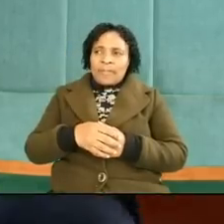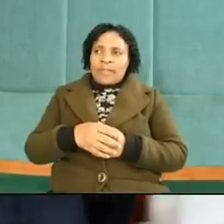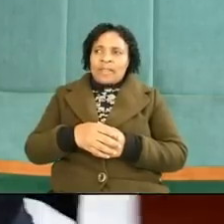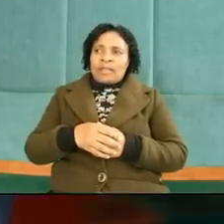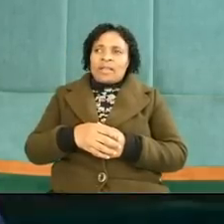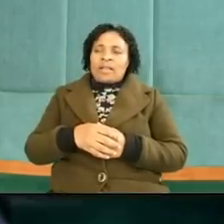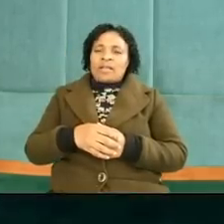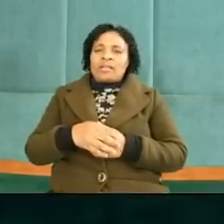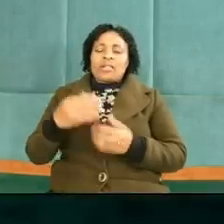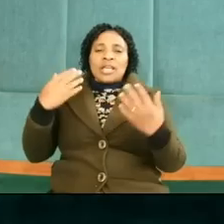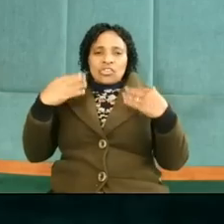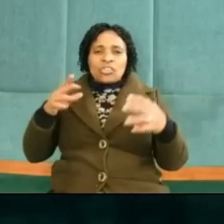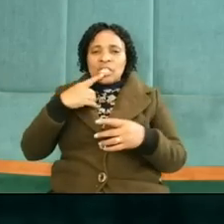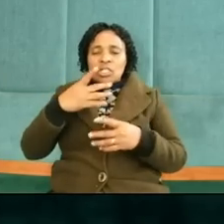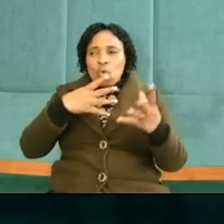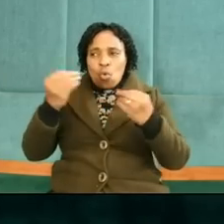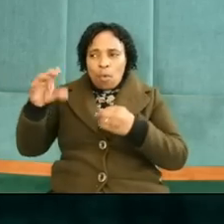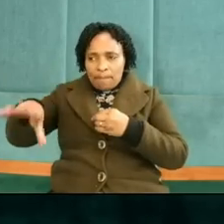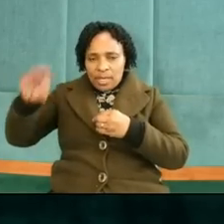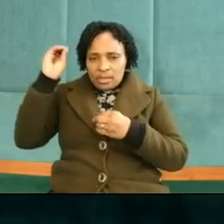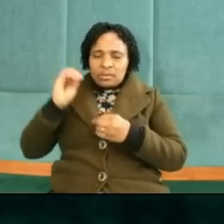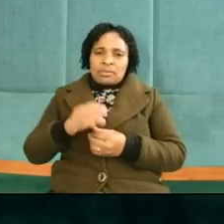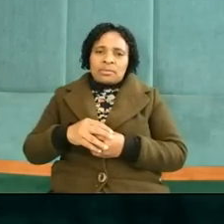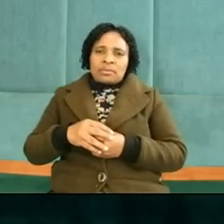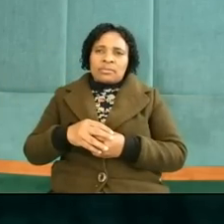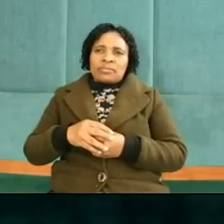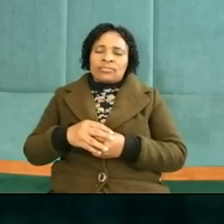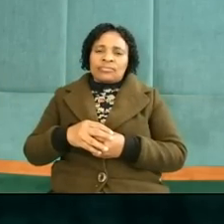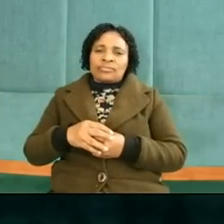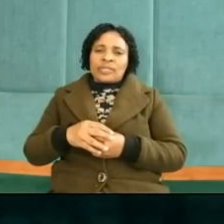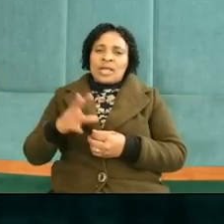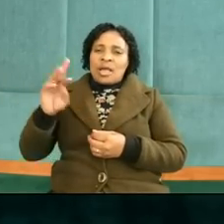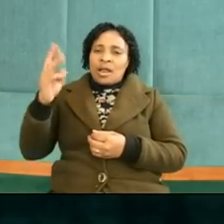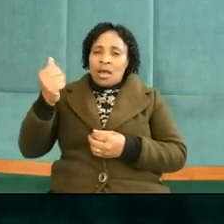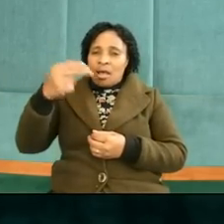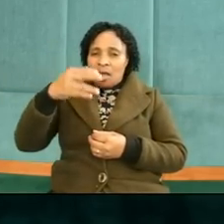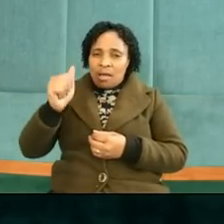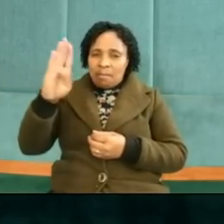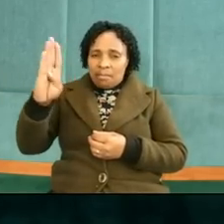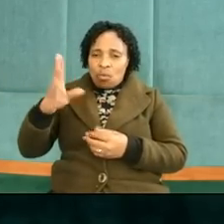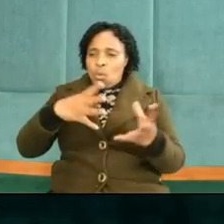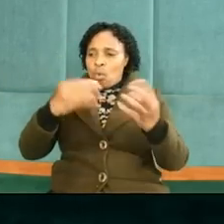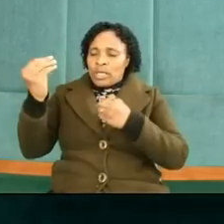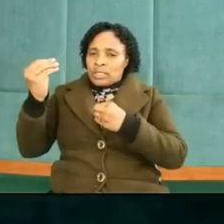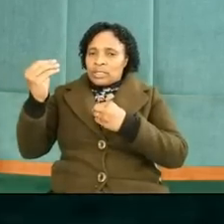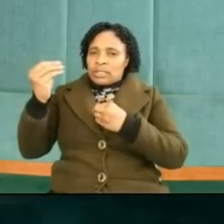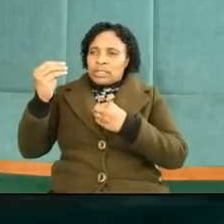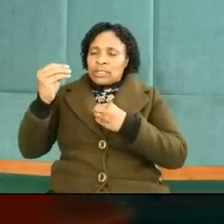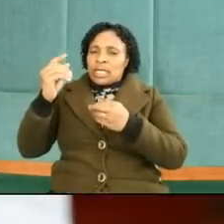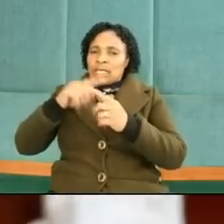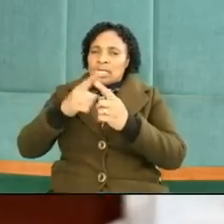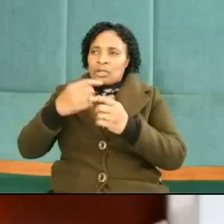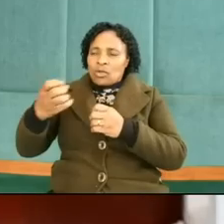The angel says, go get them. Lot left his house. Went down there. Knock on their